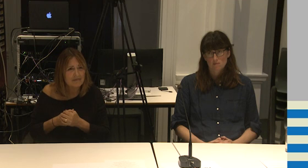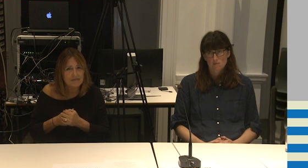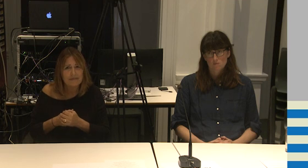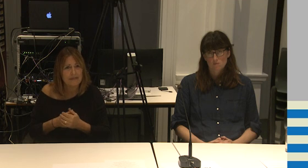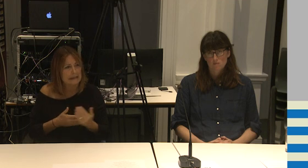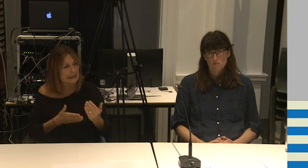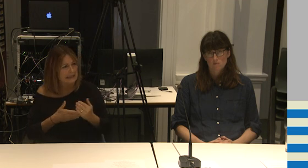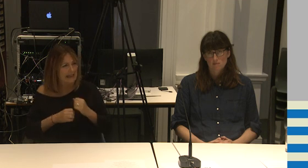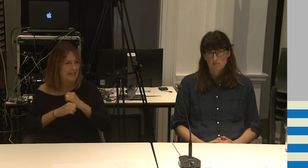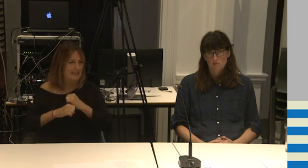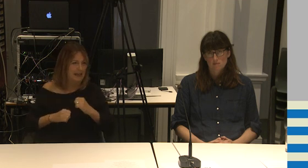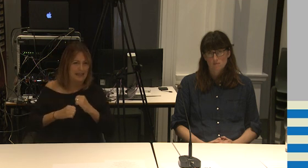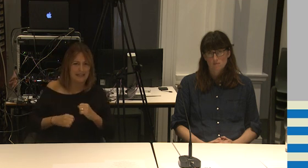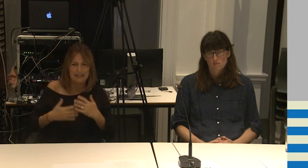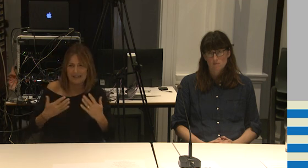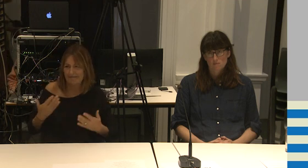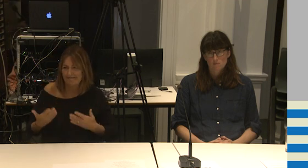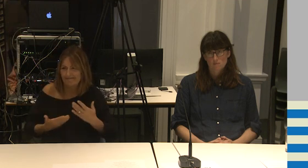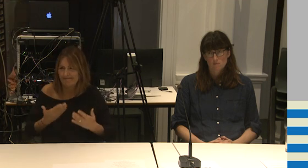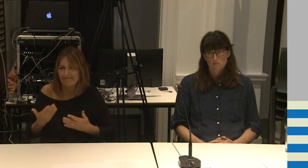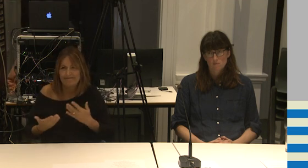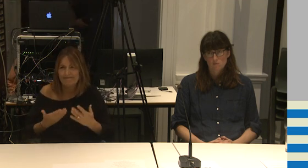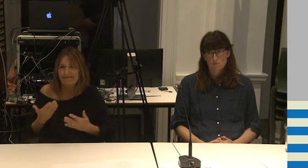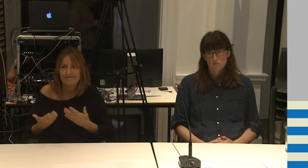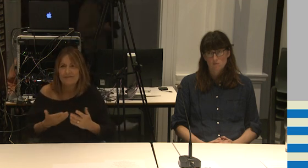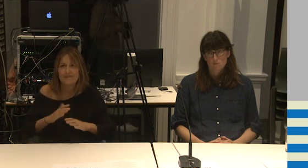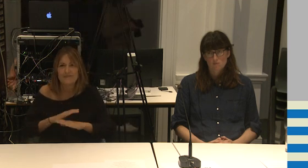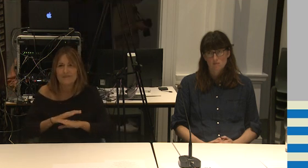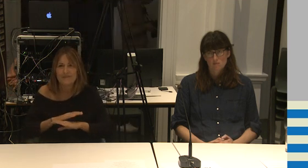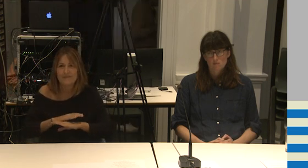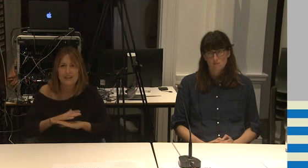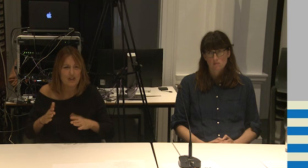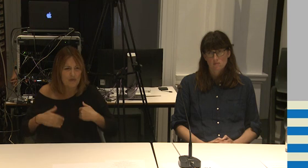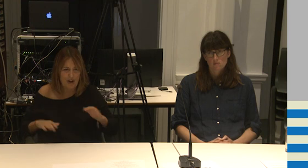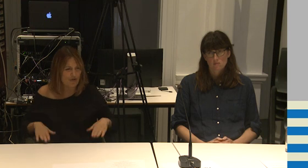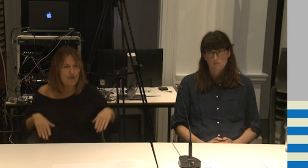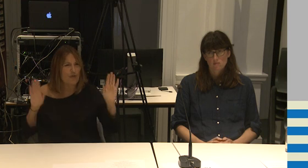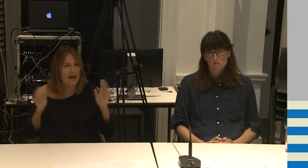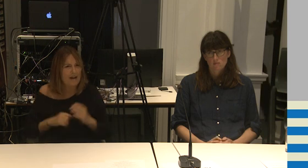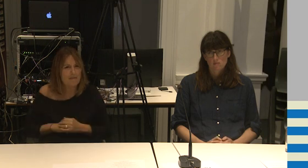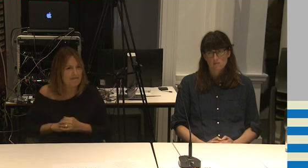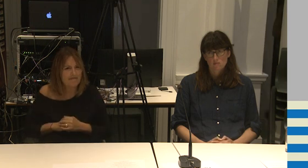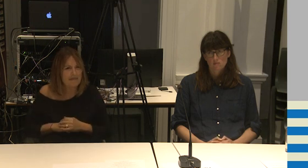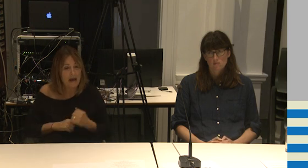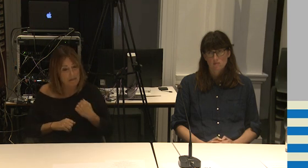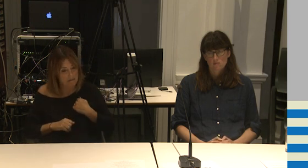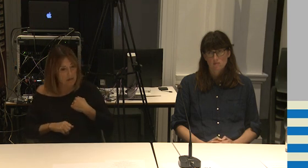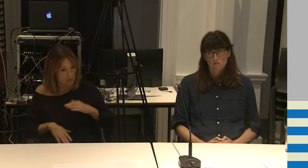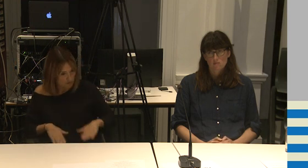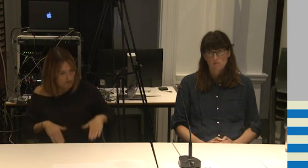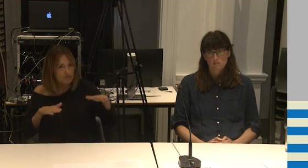Safe spaces and all of this sort of thing is not what I grew up with. I grew up as a working class person